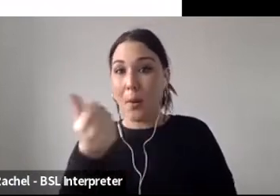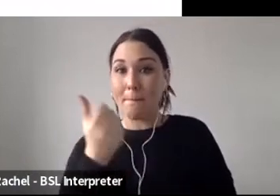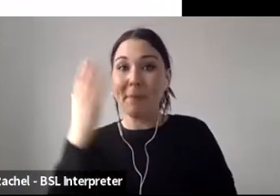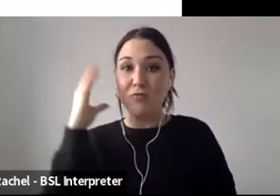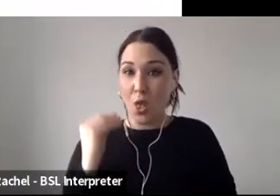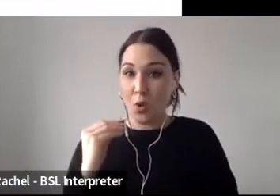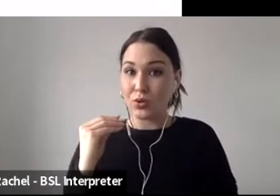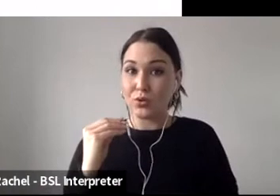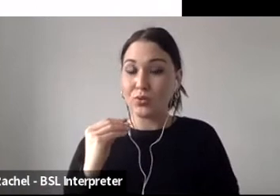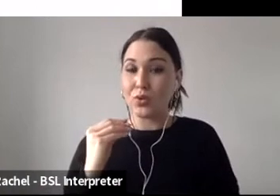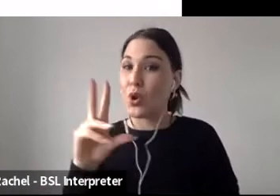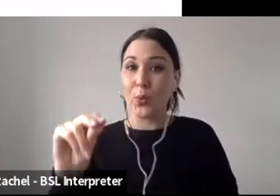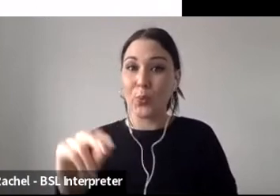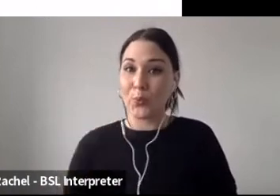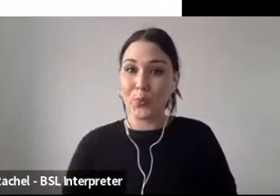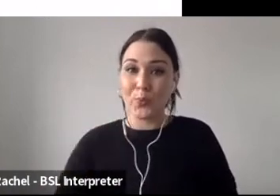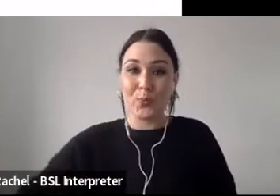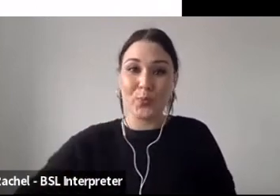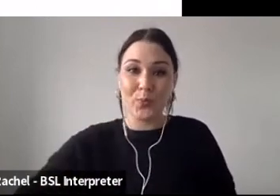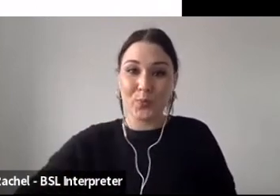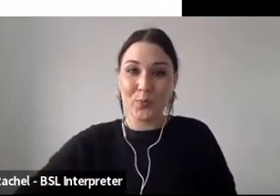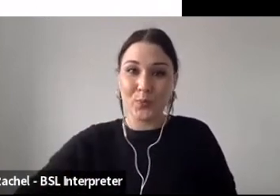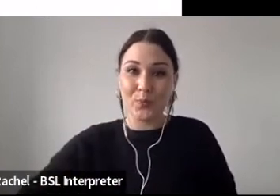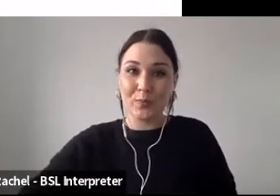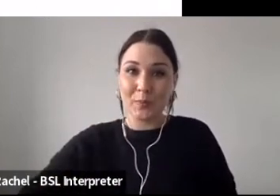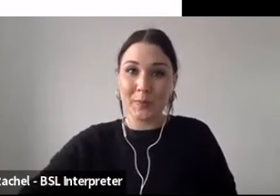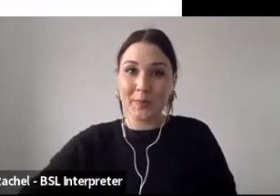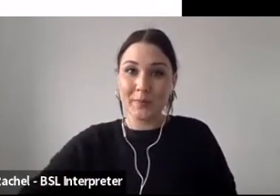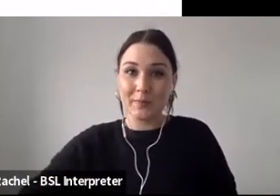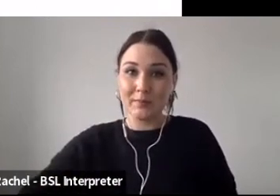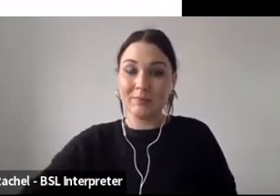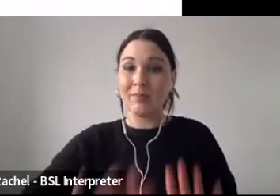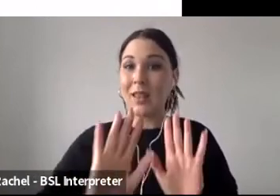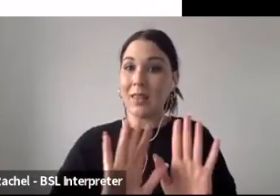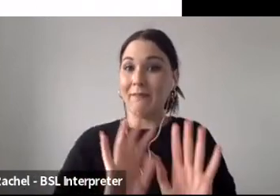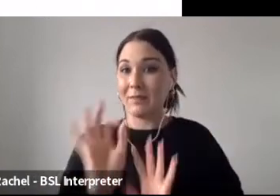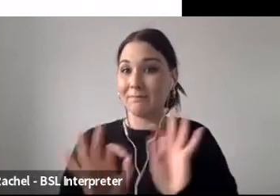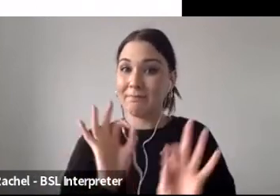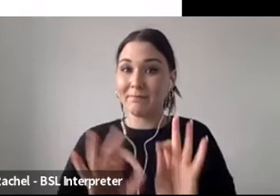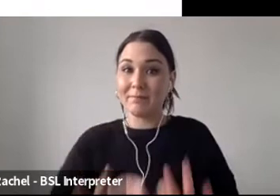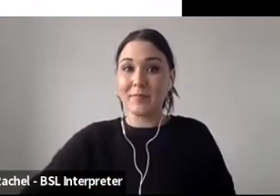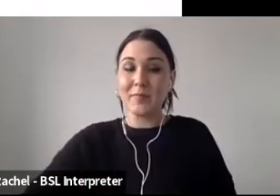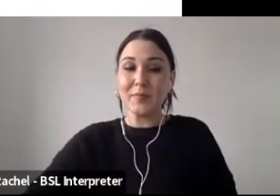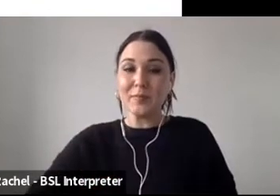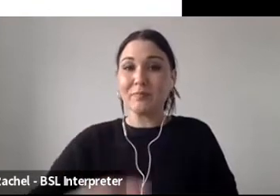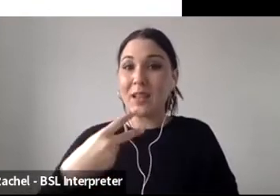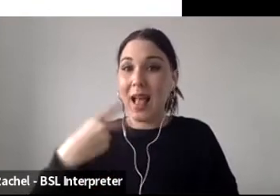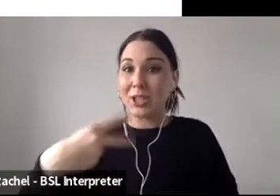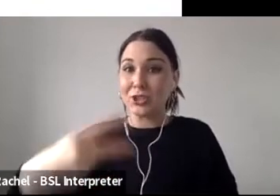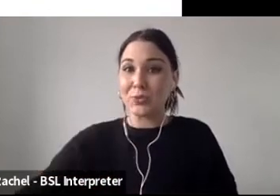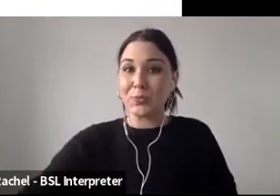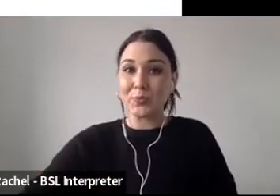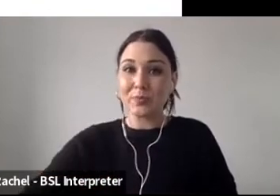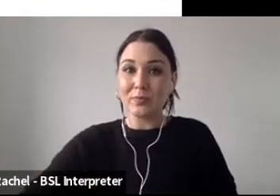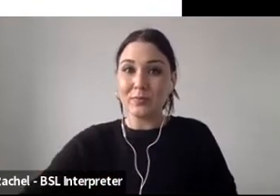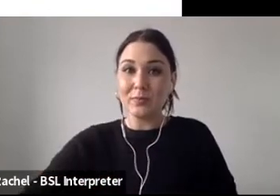loss, or no. So I'll just leave that a few moments for everybody to answer.